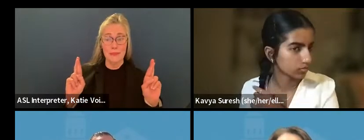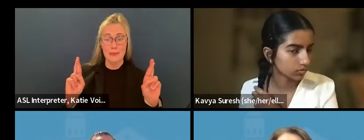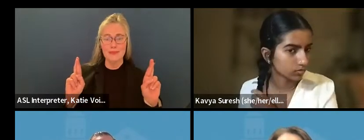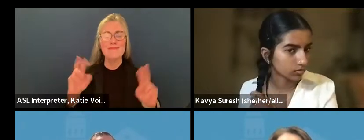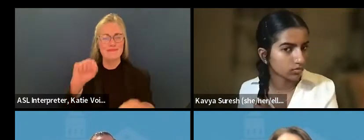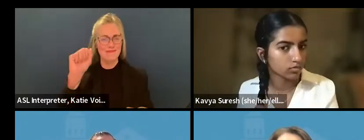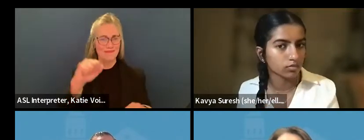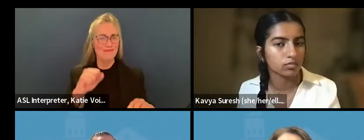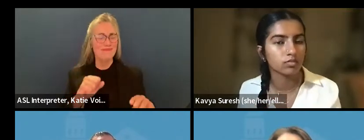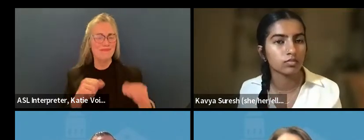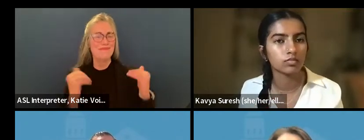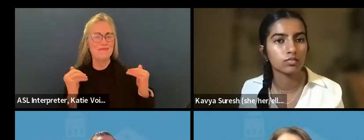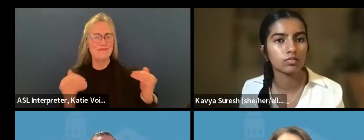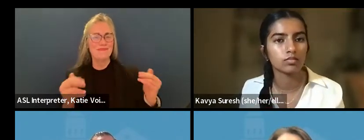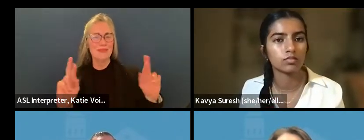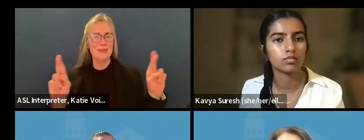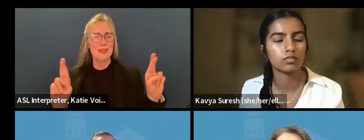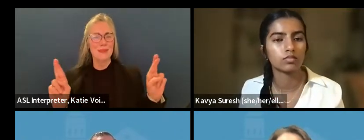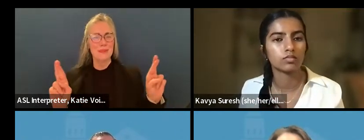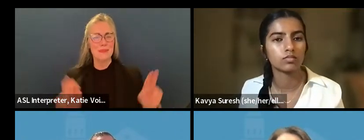Yes, we're ready.